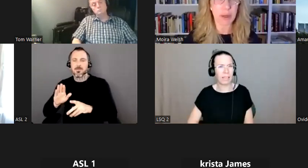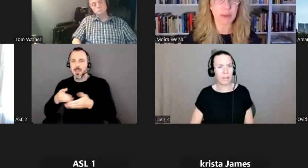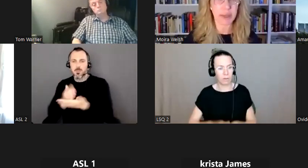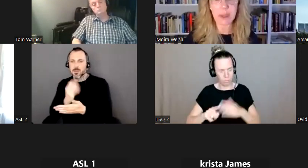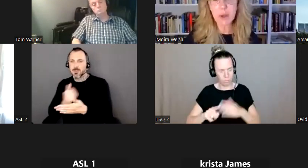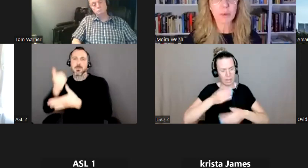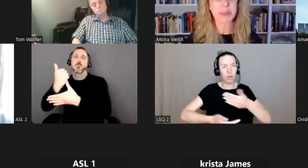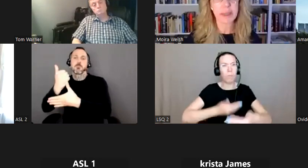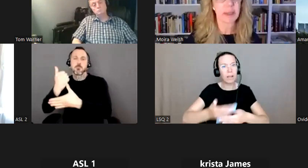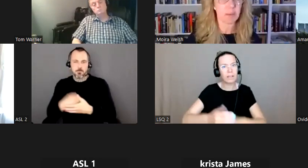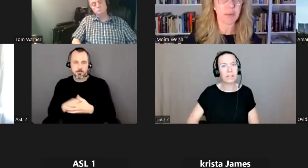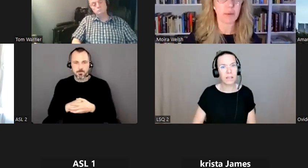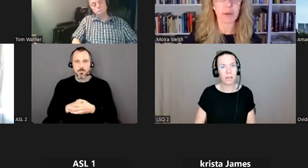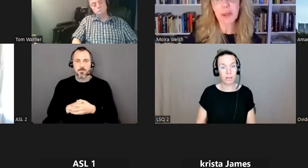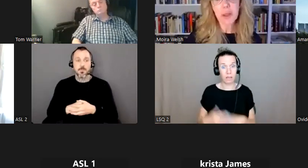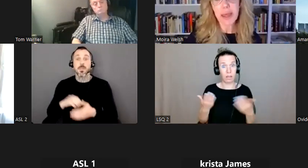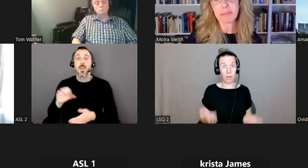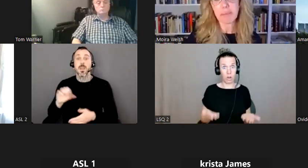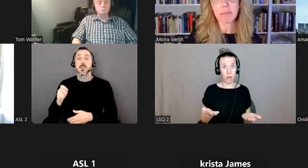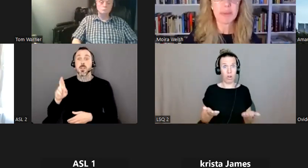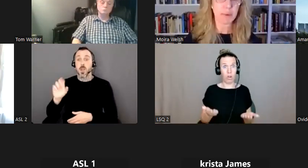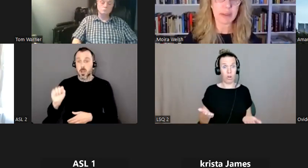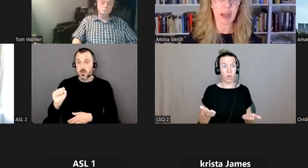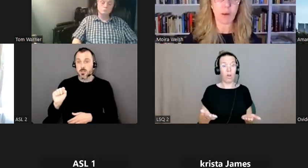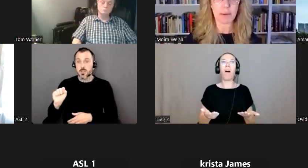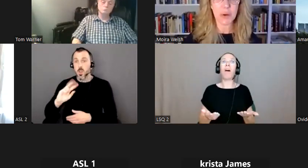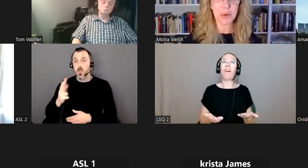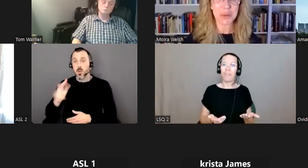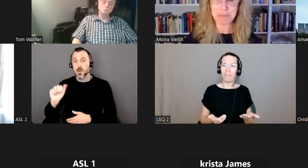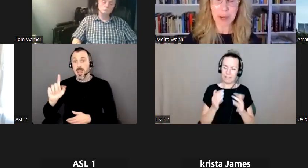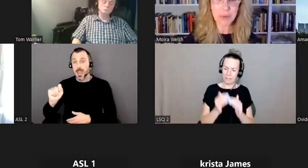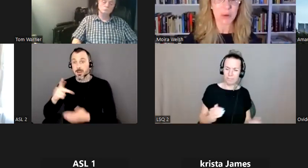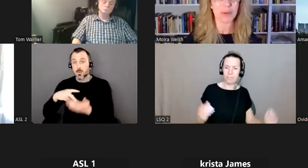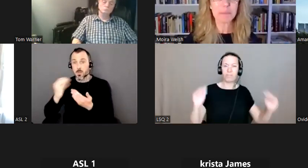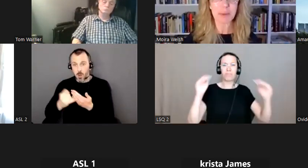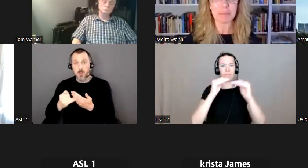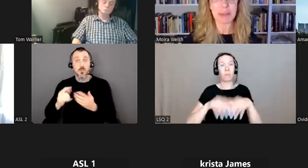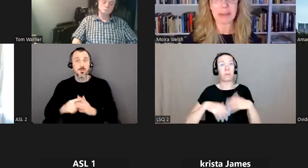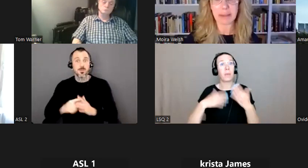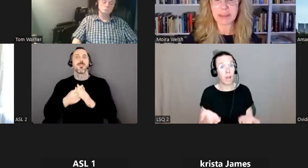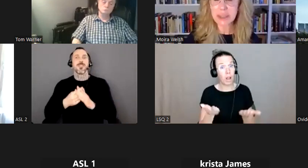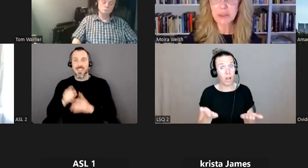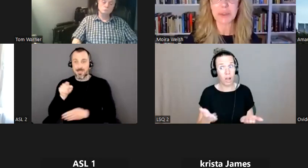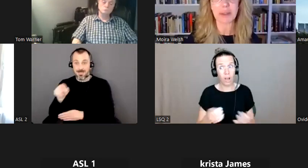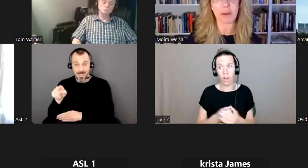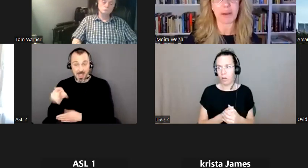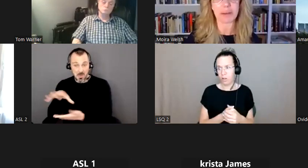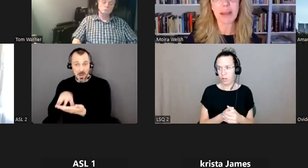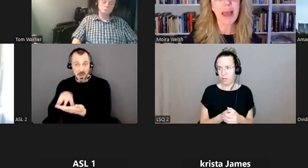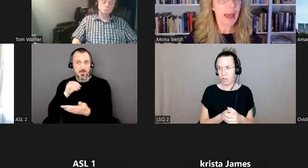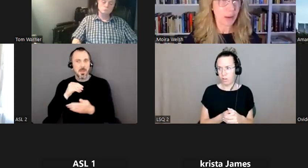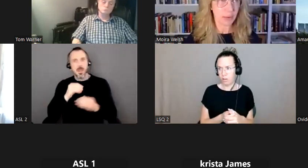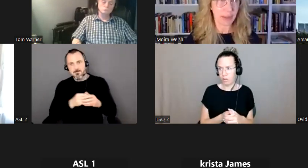Act project, we're taking that further. And I would say right now, our focus, my focus, seems to be continuing